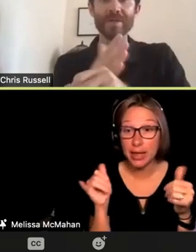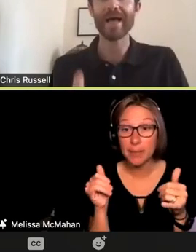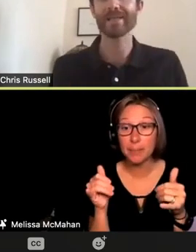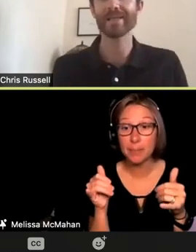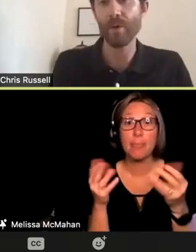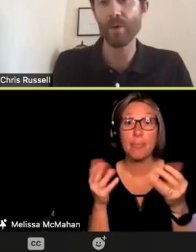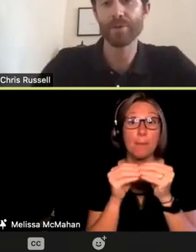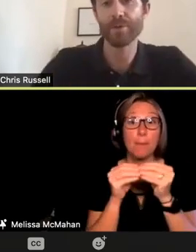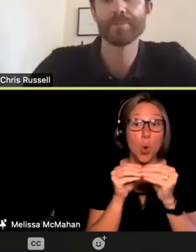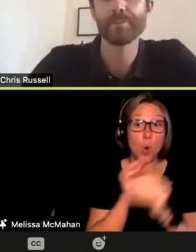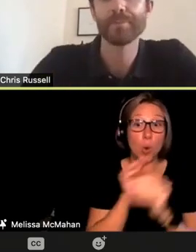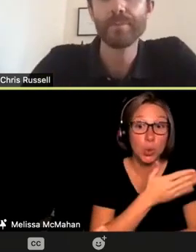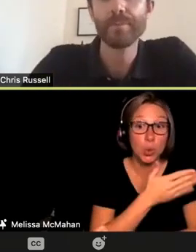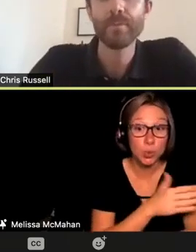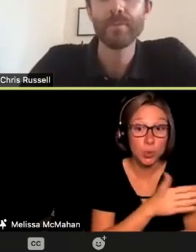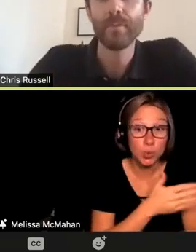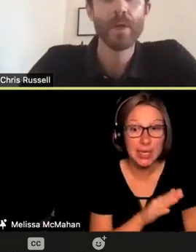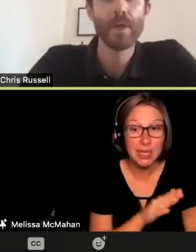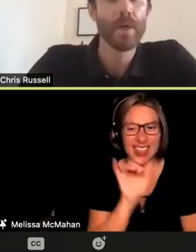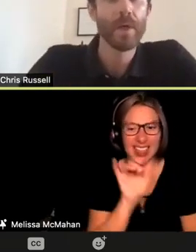more music. That's language.